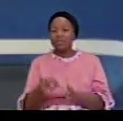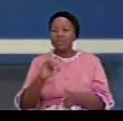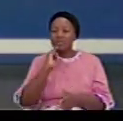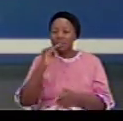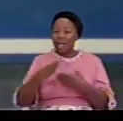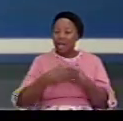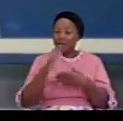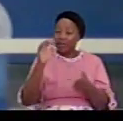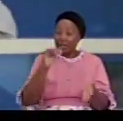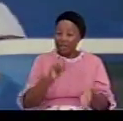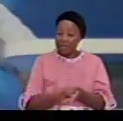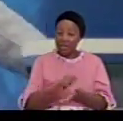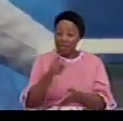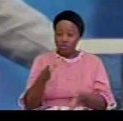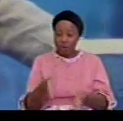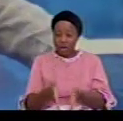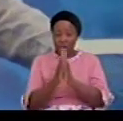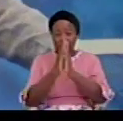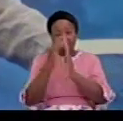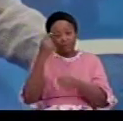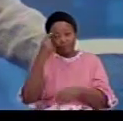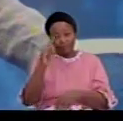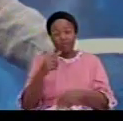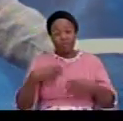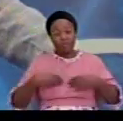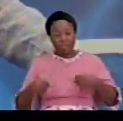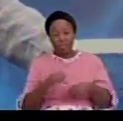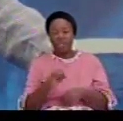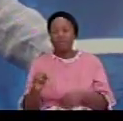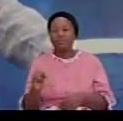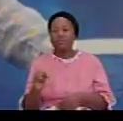that you ask for healing.